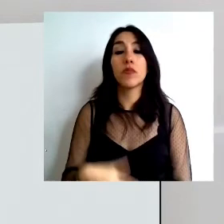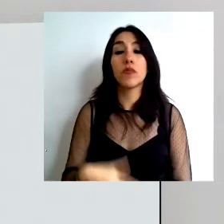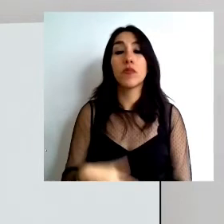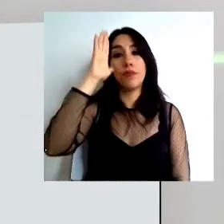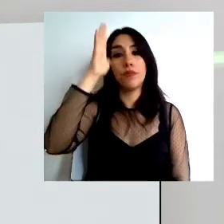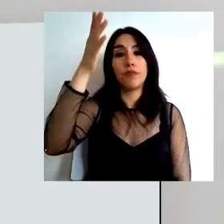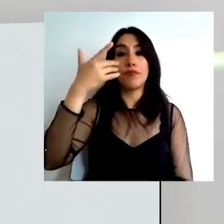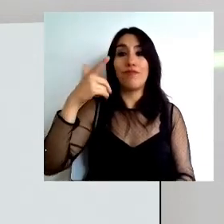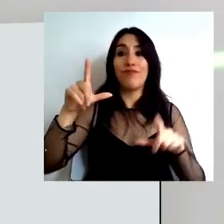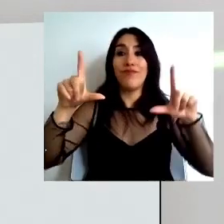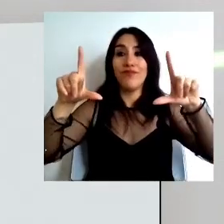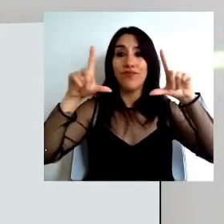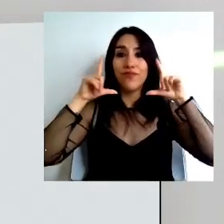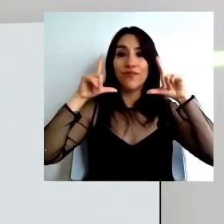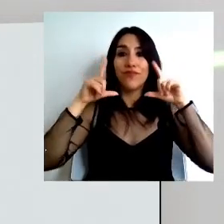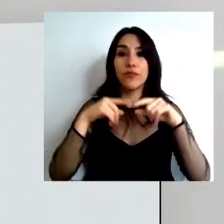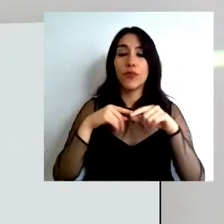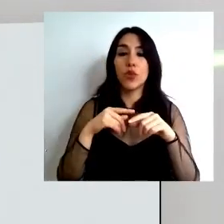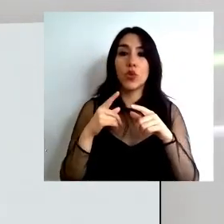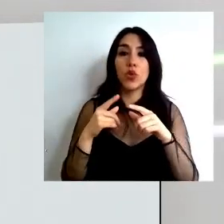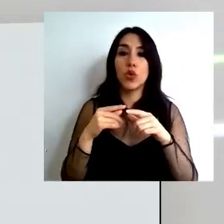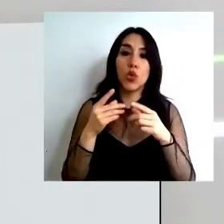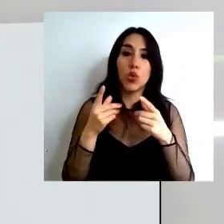the second is that, as you said,